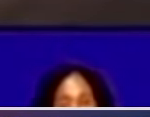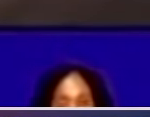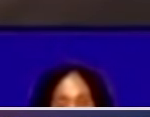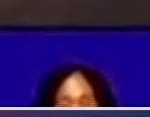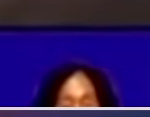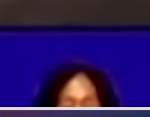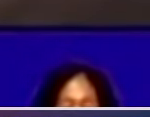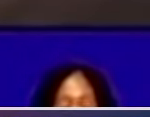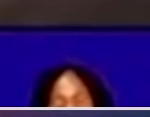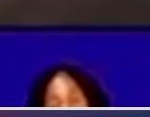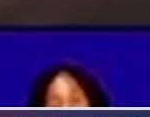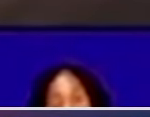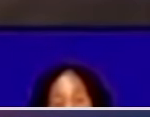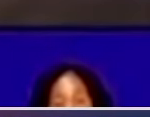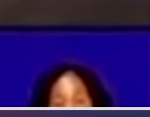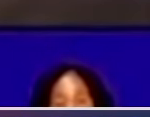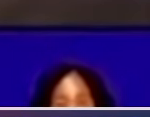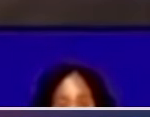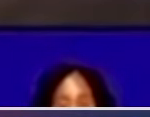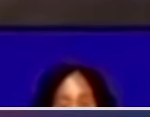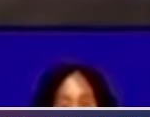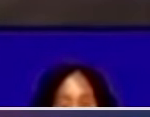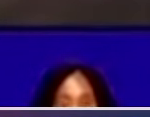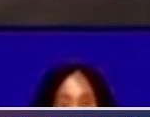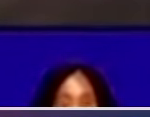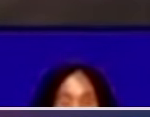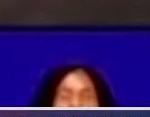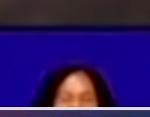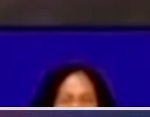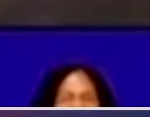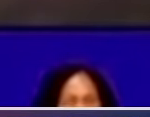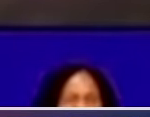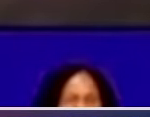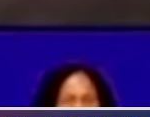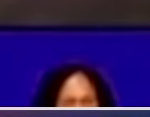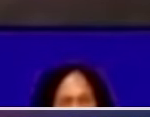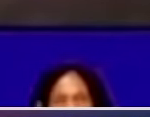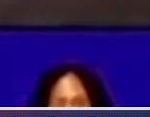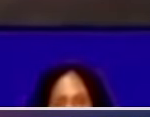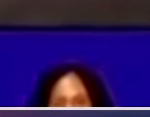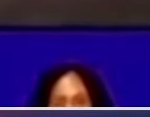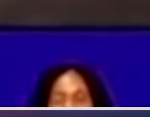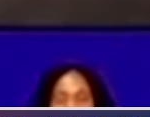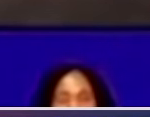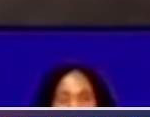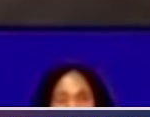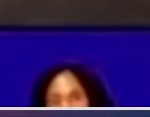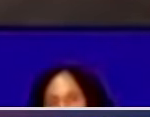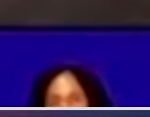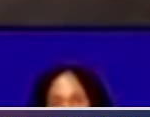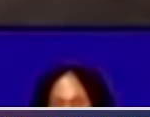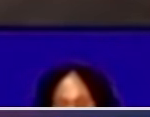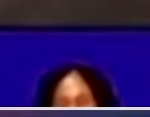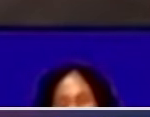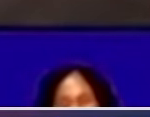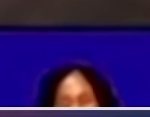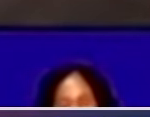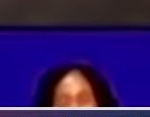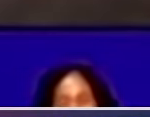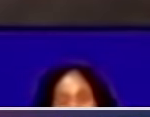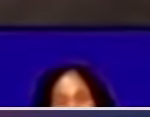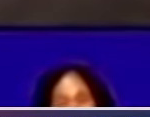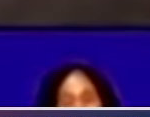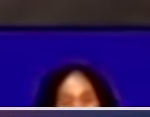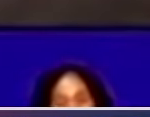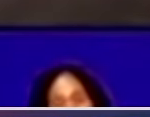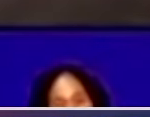Mr. President, you may have just enough time left to rewrite your presidency and to build a